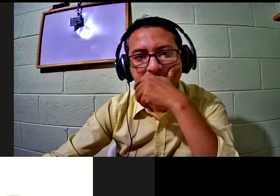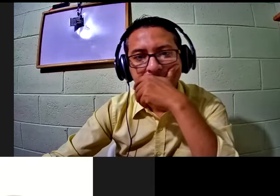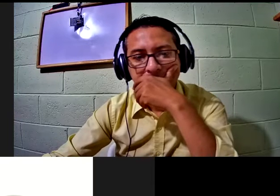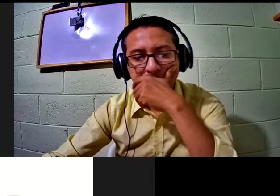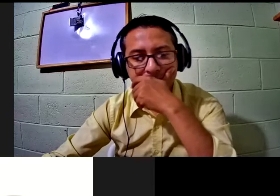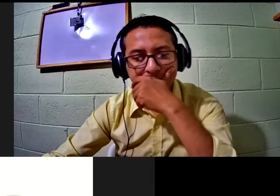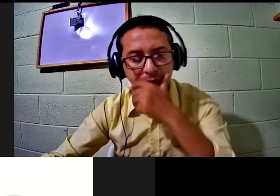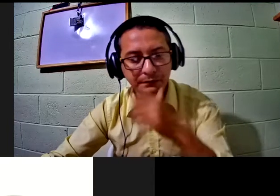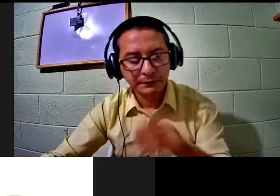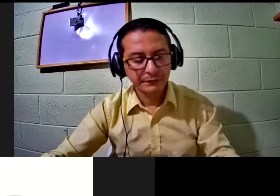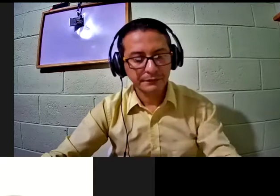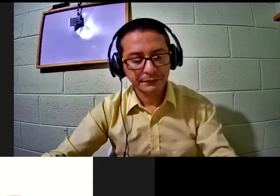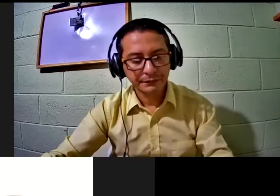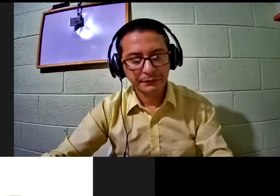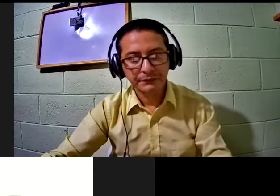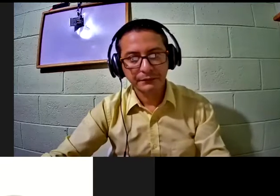conference?